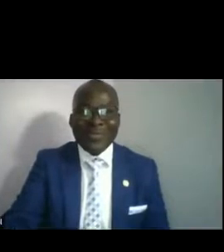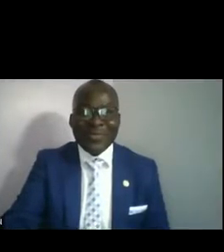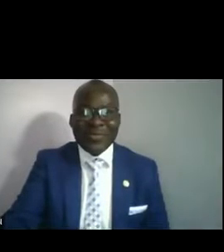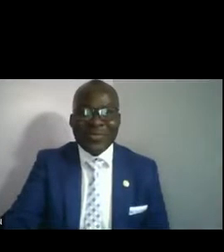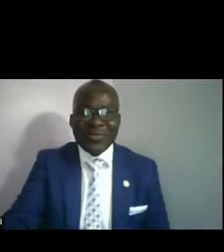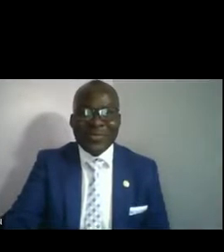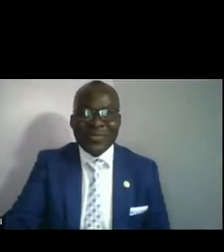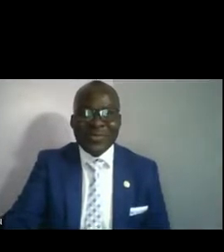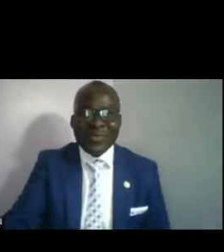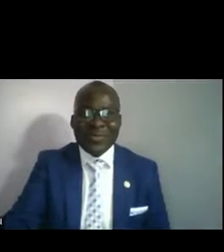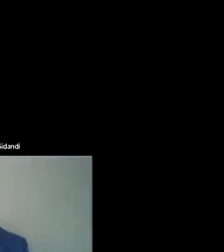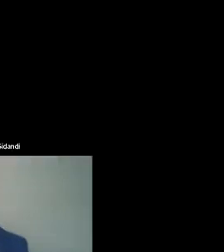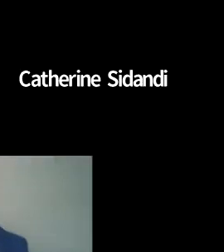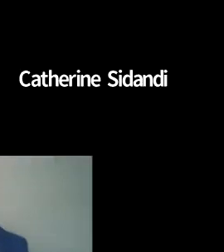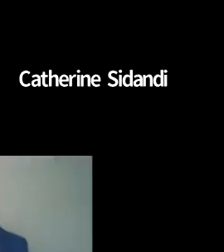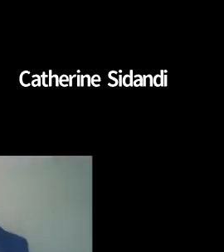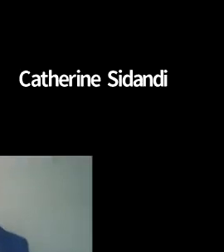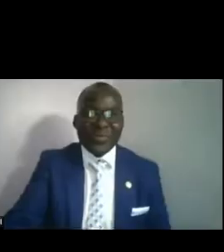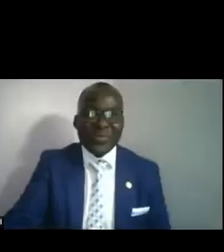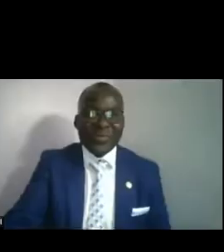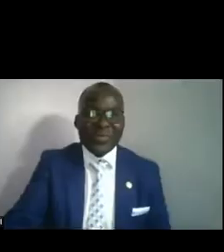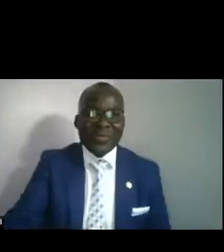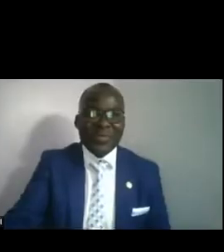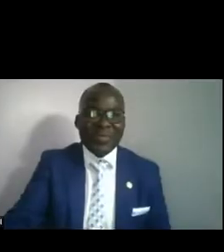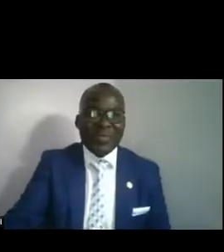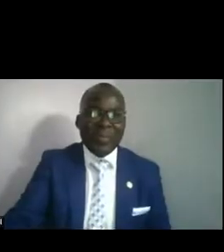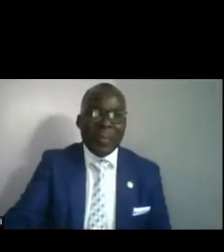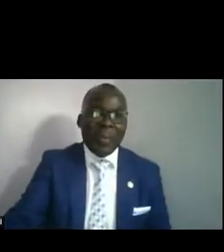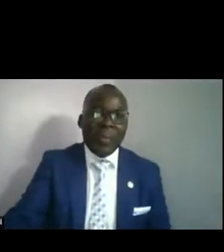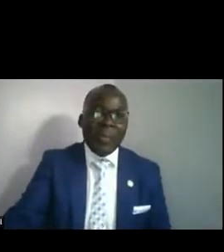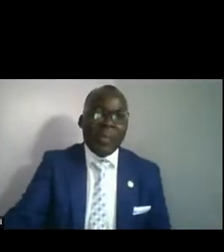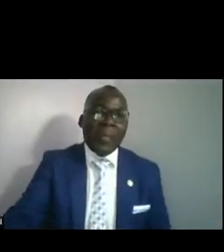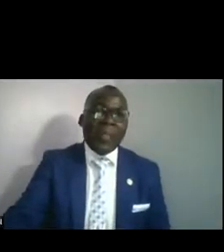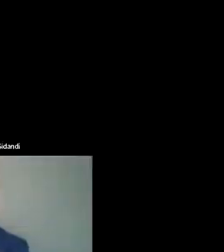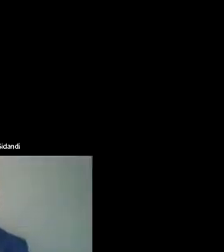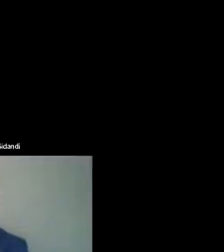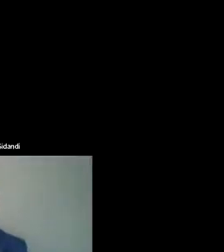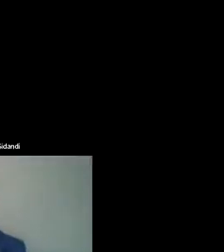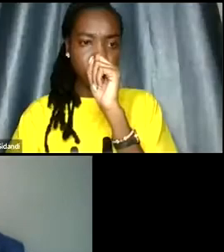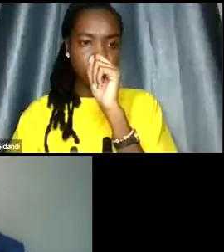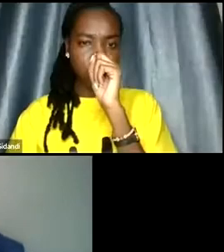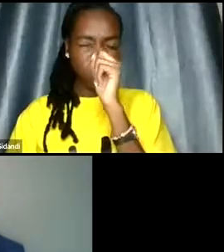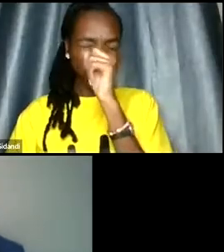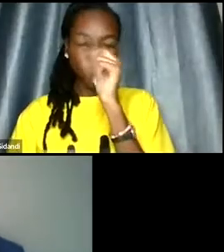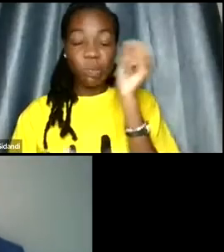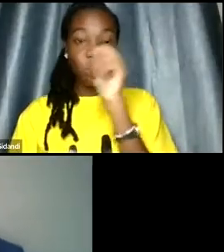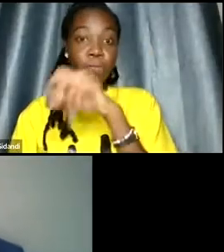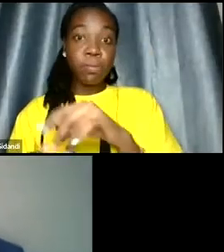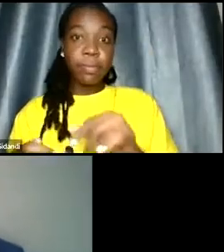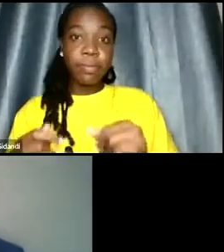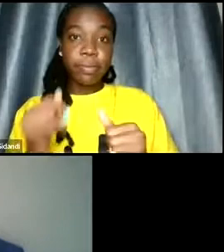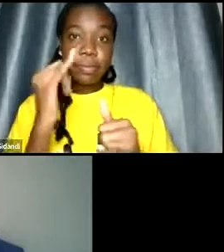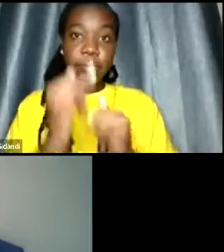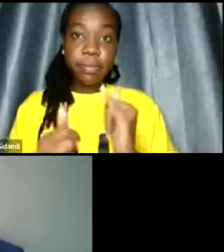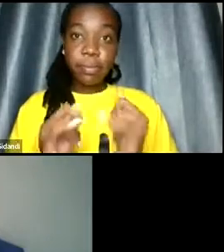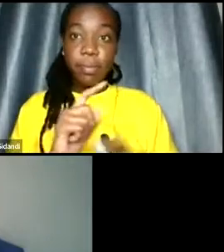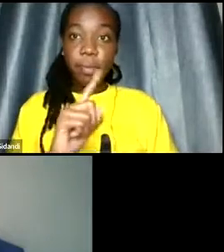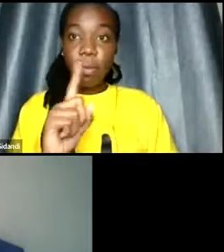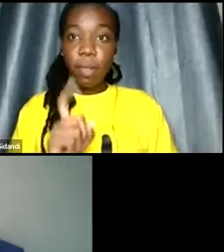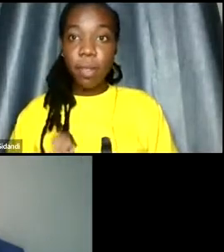Excellent. My God, we can be here all day. Christine Kemathi, last question. I see your hand is up.